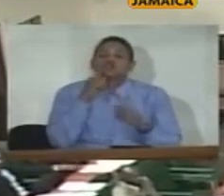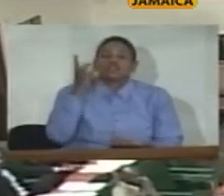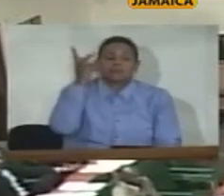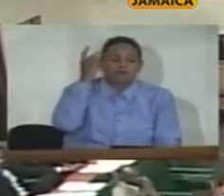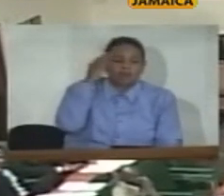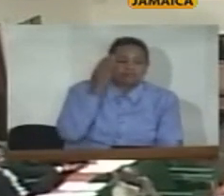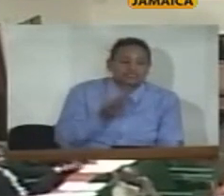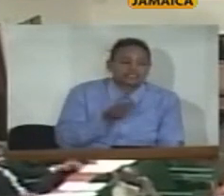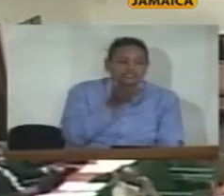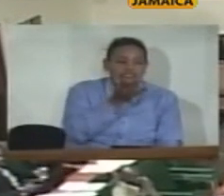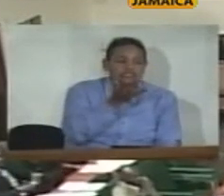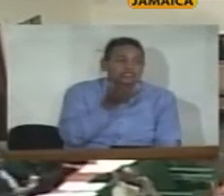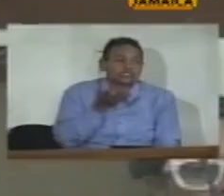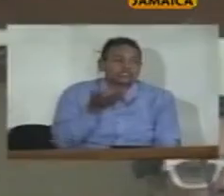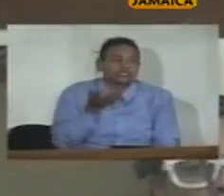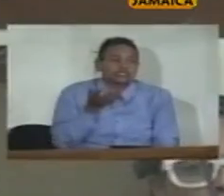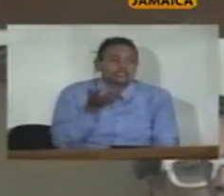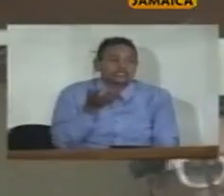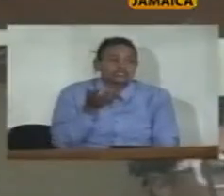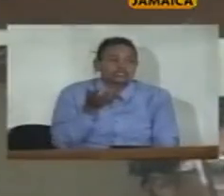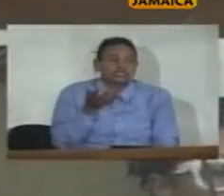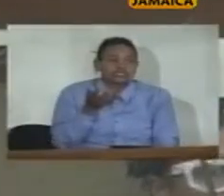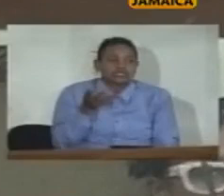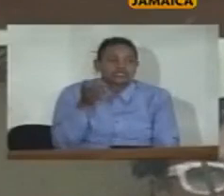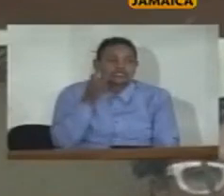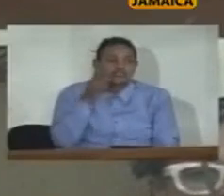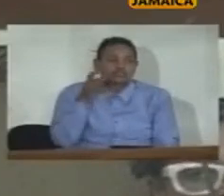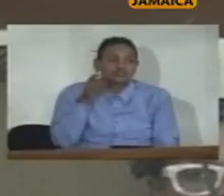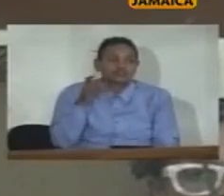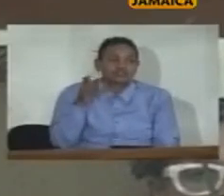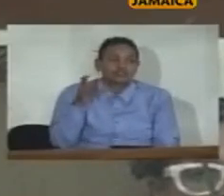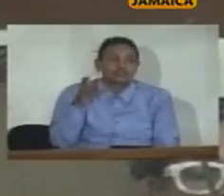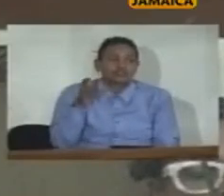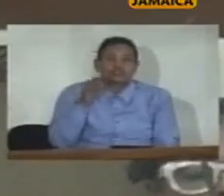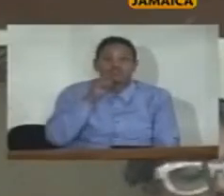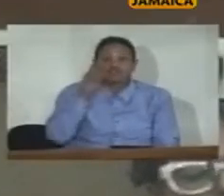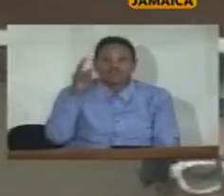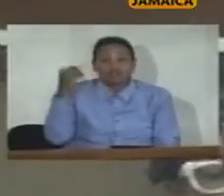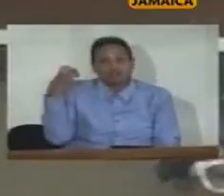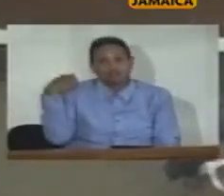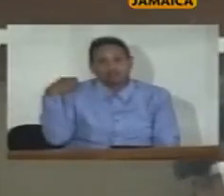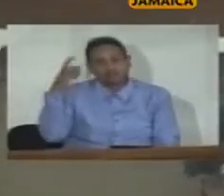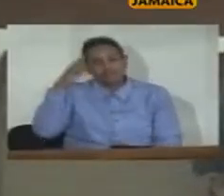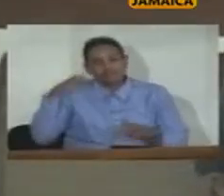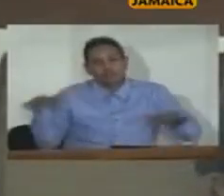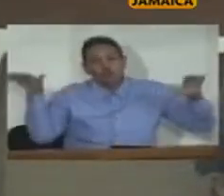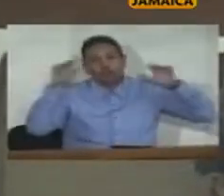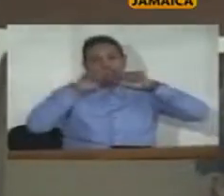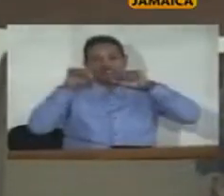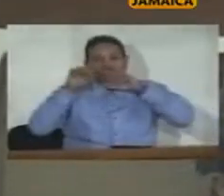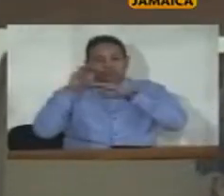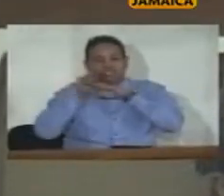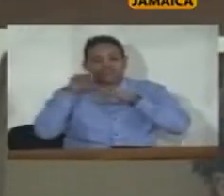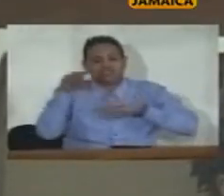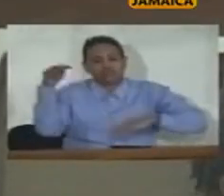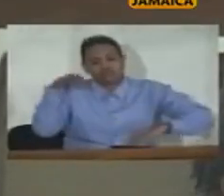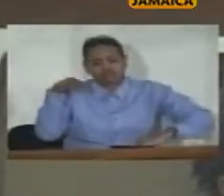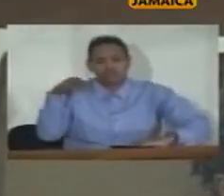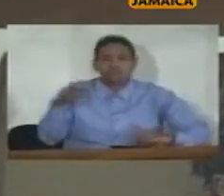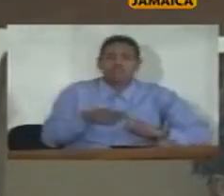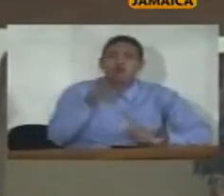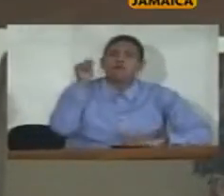Minister, who is the de jure Minister of Education, from all the heads